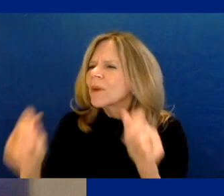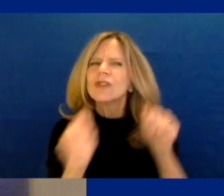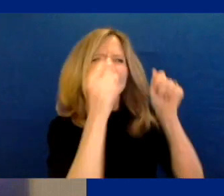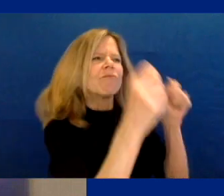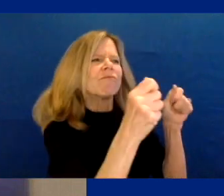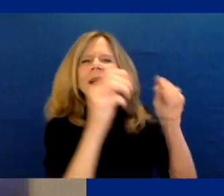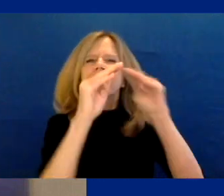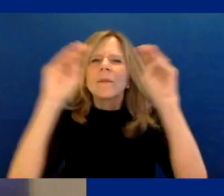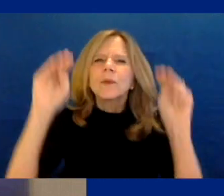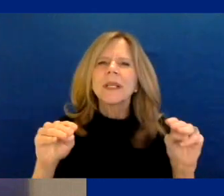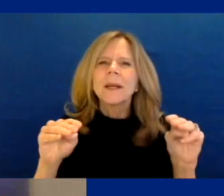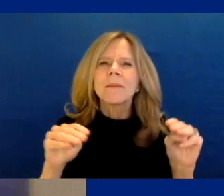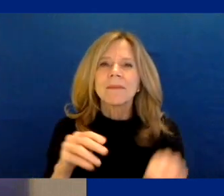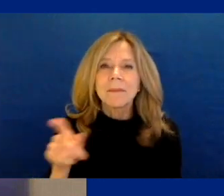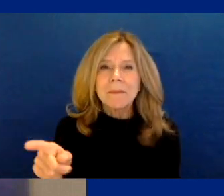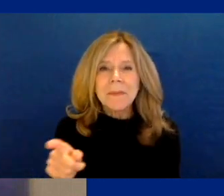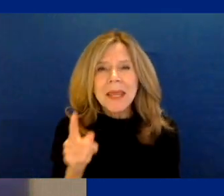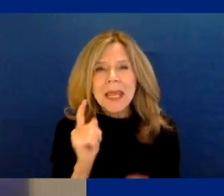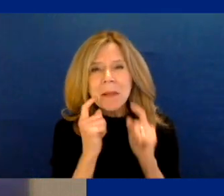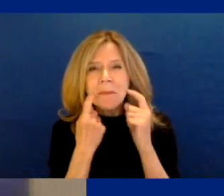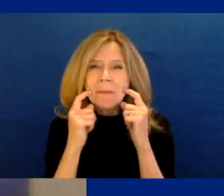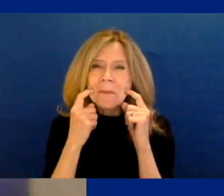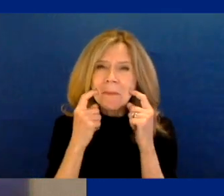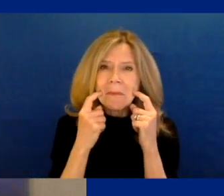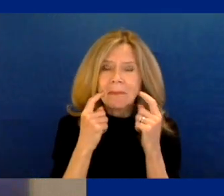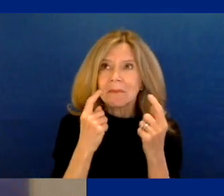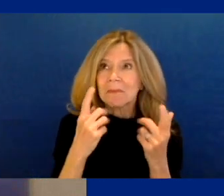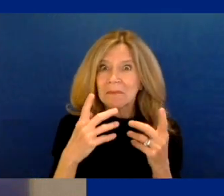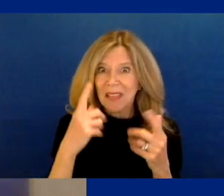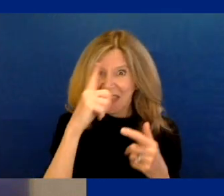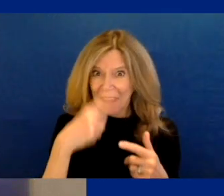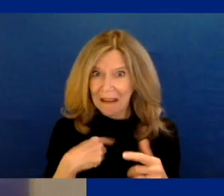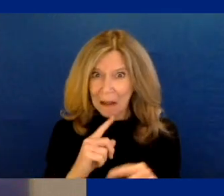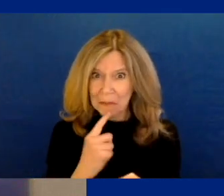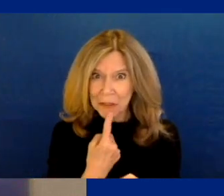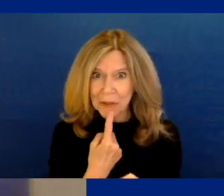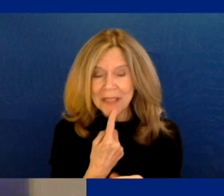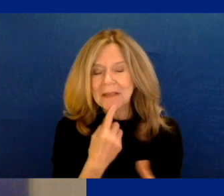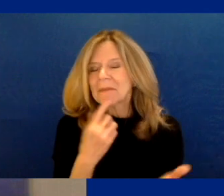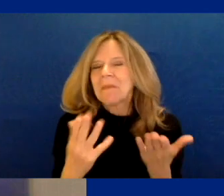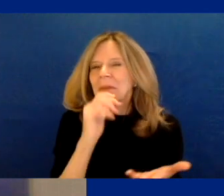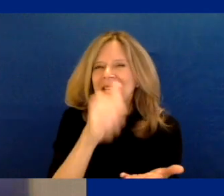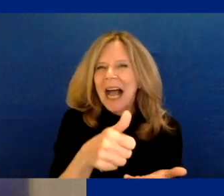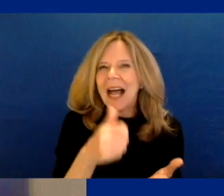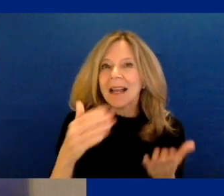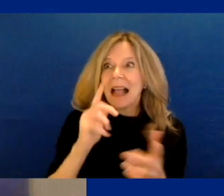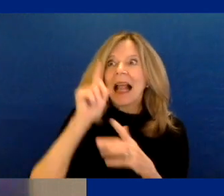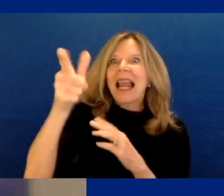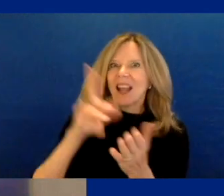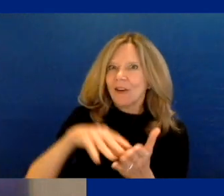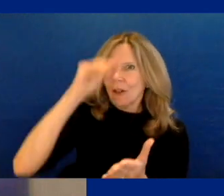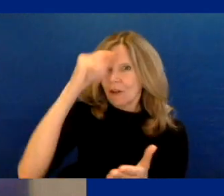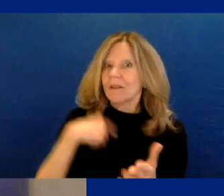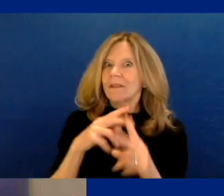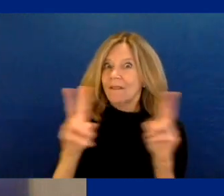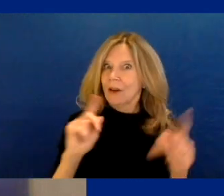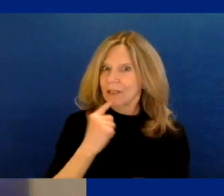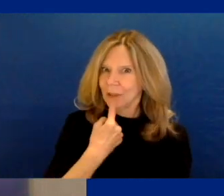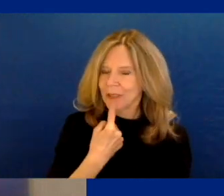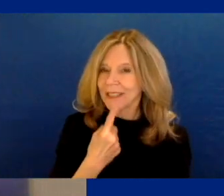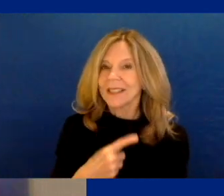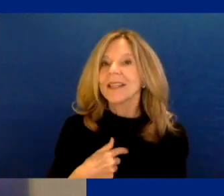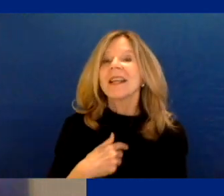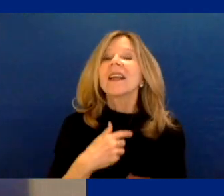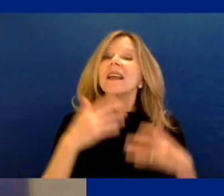of the museum that I was working. He took me sort of seriously, but quite frankly, probably not as seriously as he ultimately did